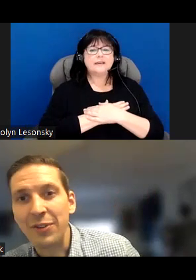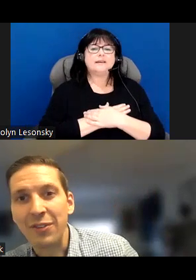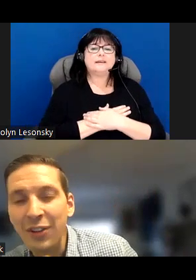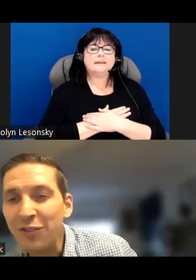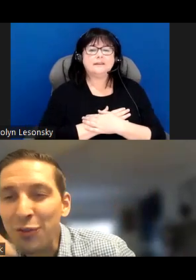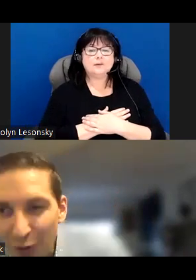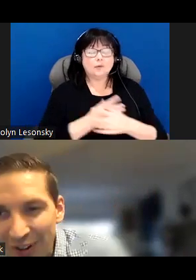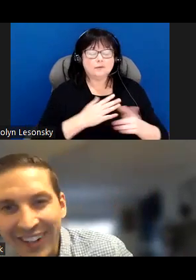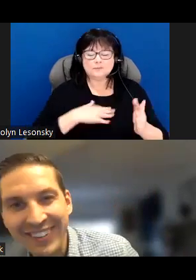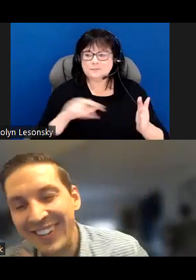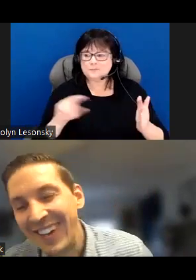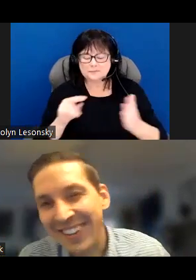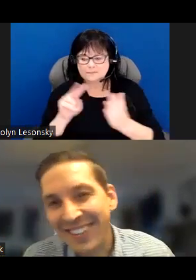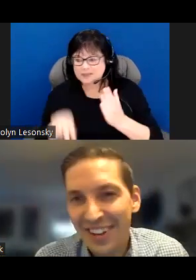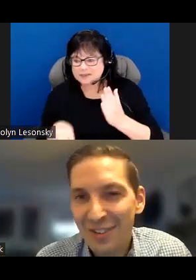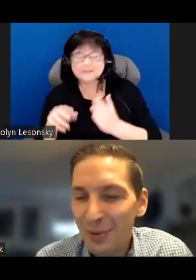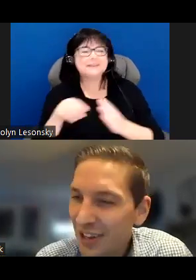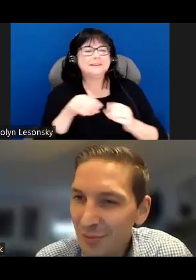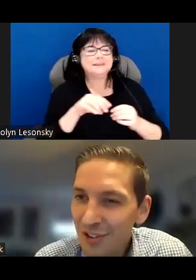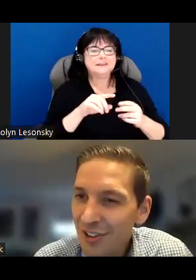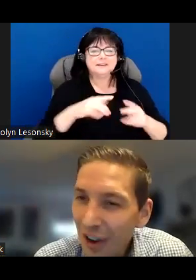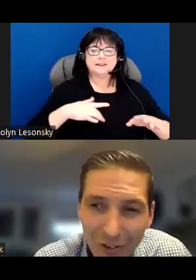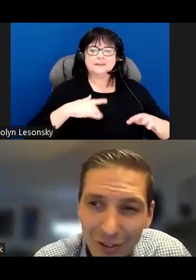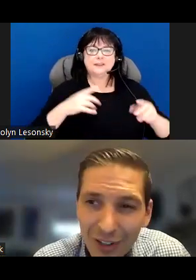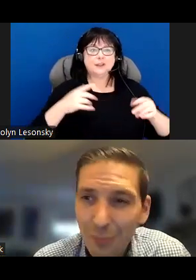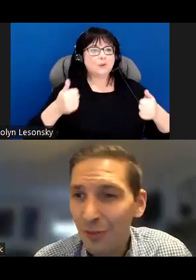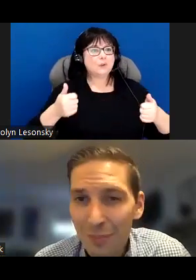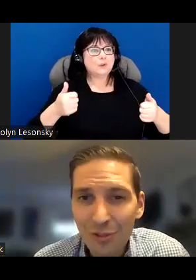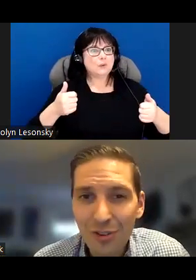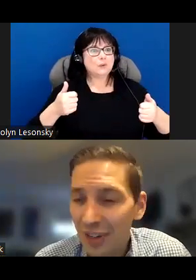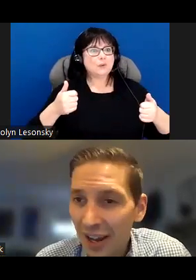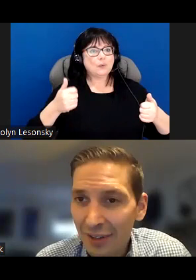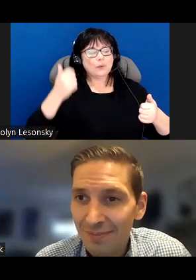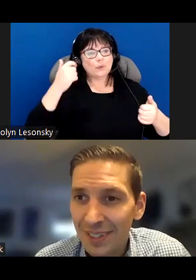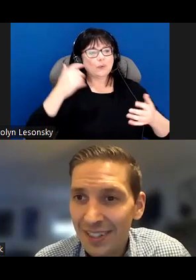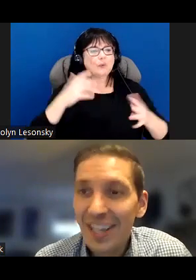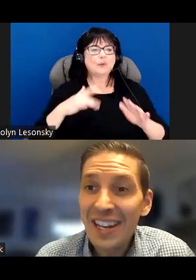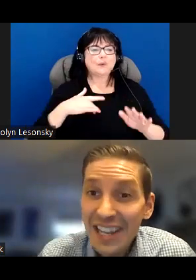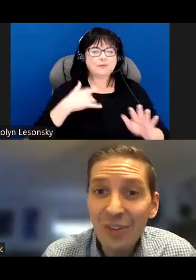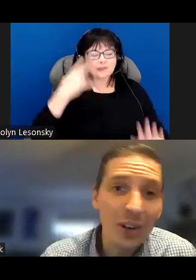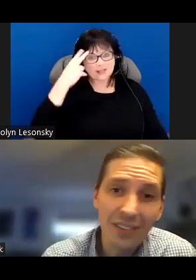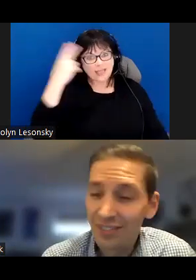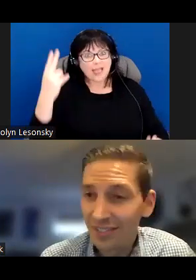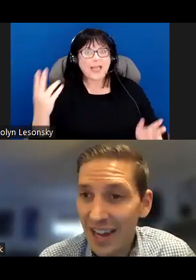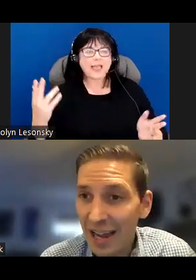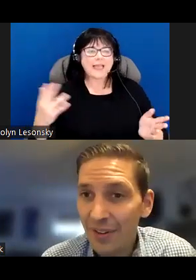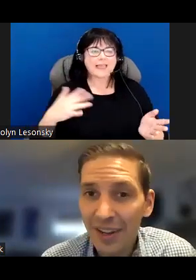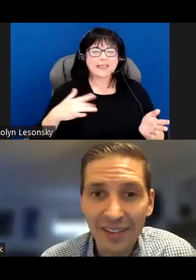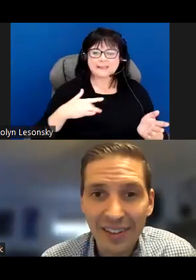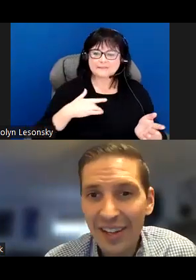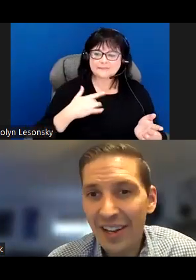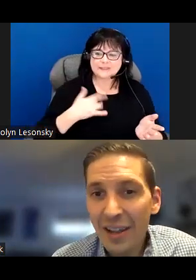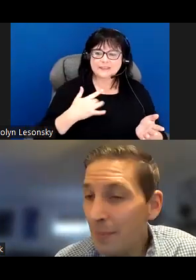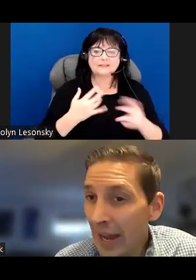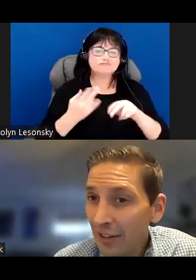lost my notes there, feelings of euphoria, heightened sense of perception, altering or perception of time, an increase in